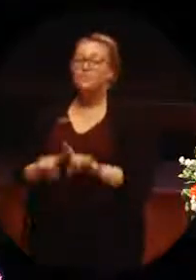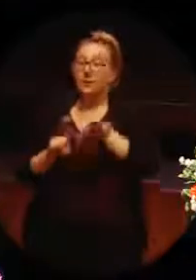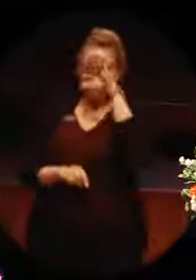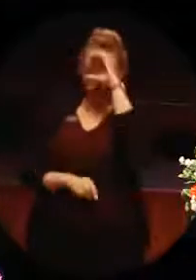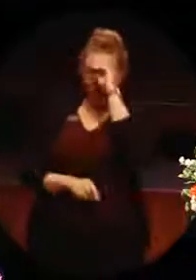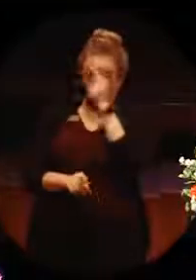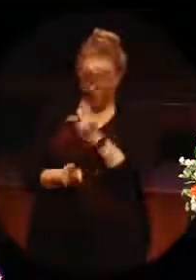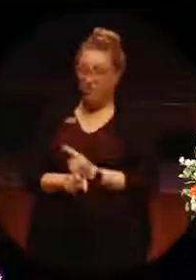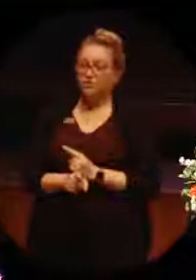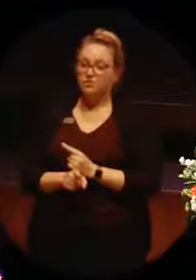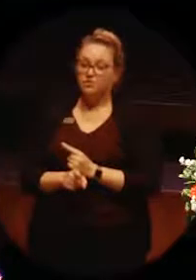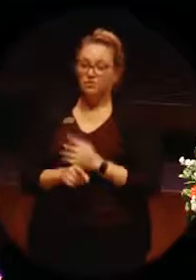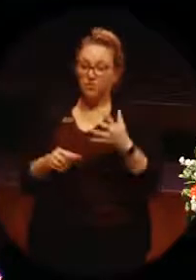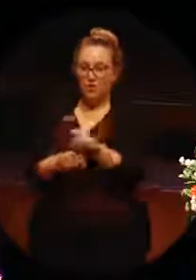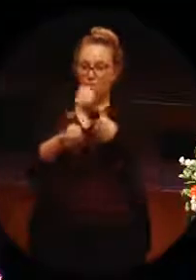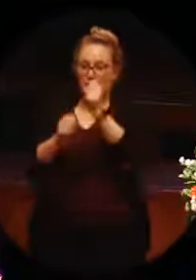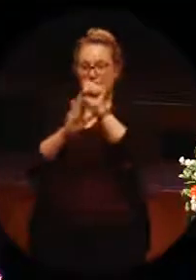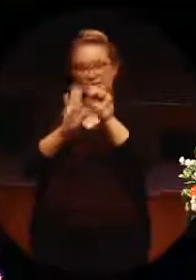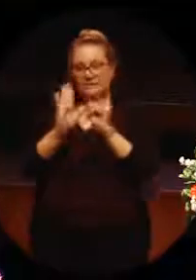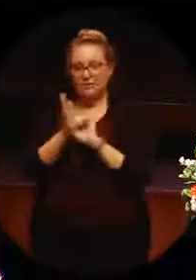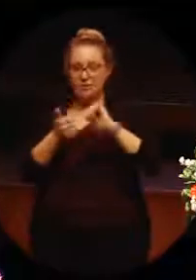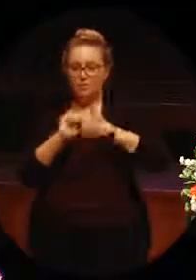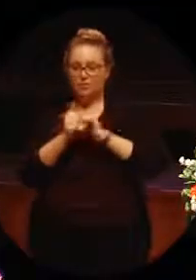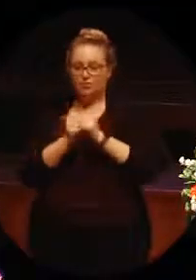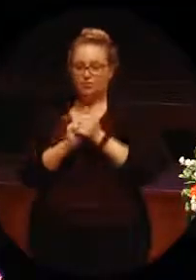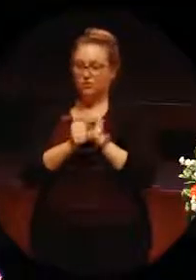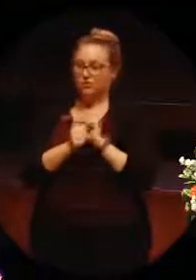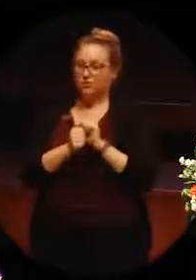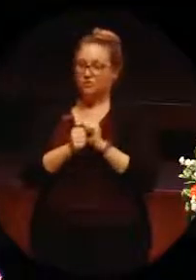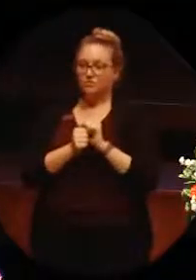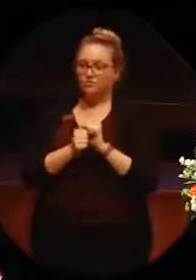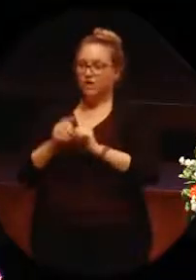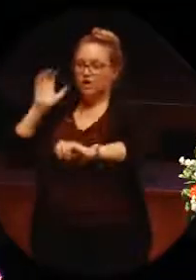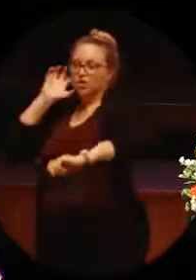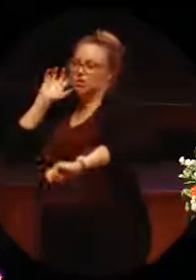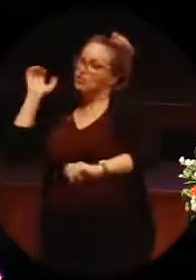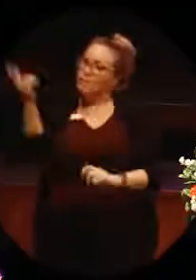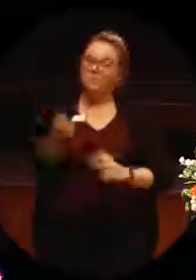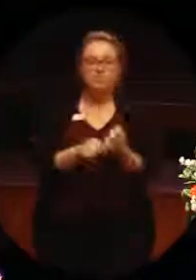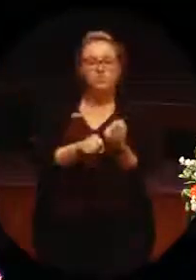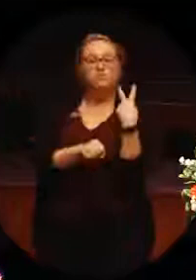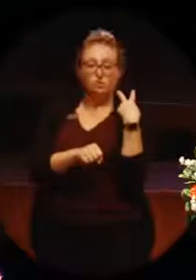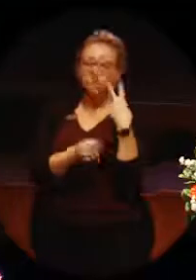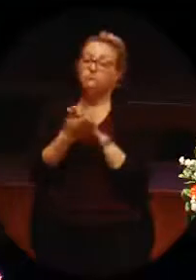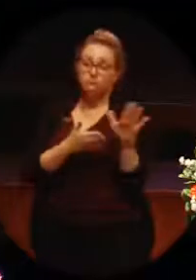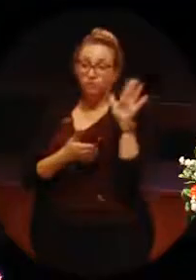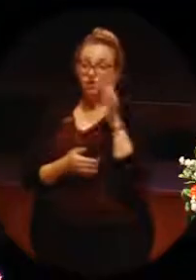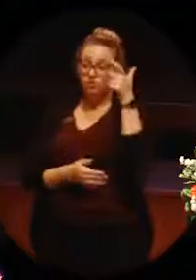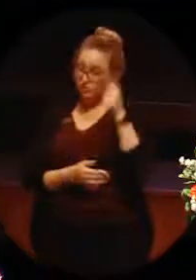But he does have a brother who won state in shot put 2 years in a row. He has a college scholarship. And I'll